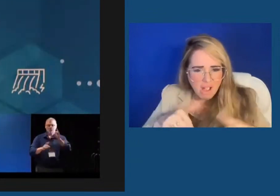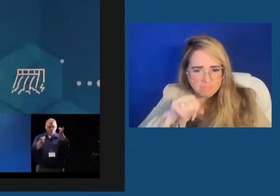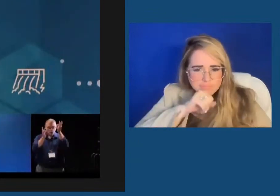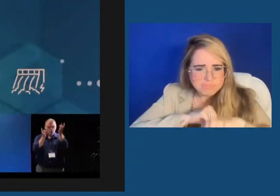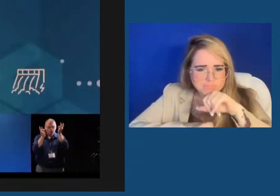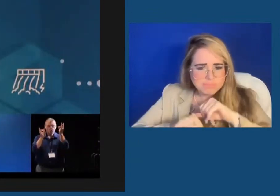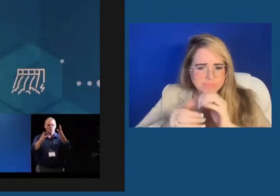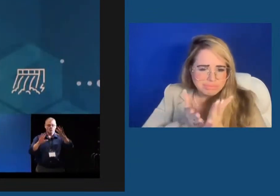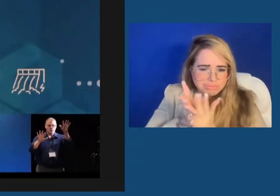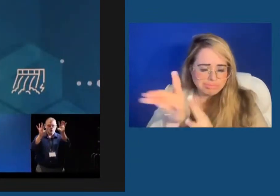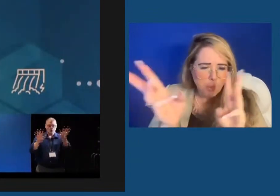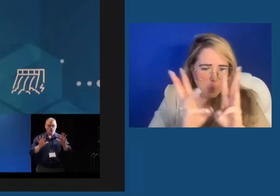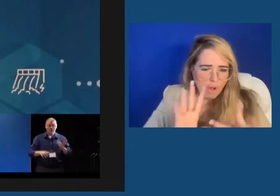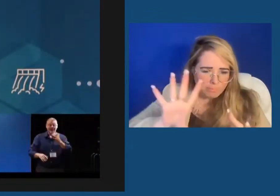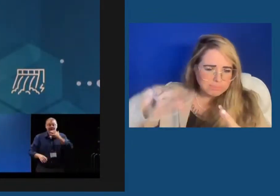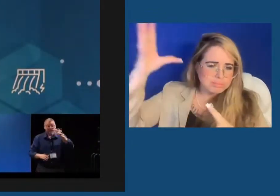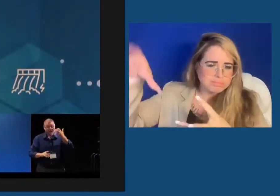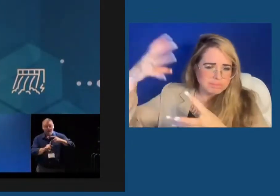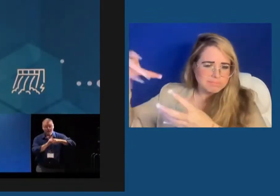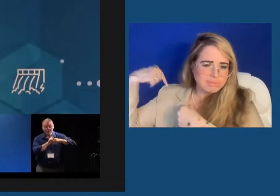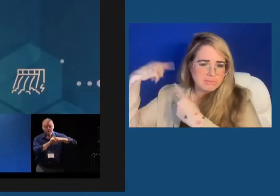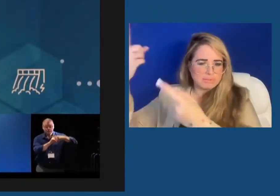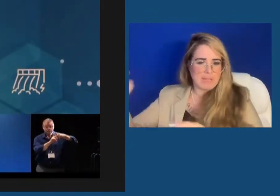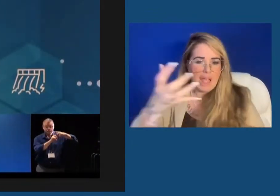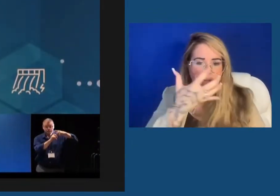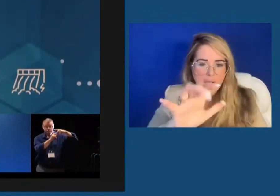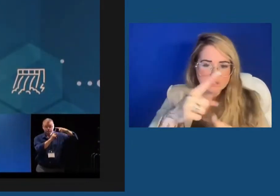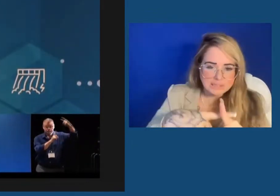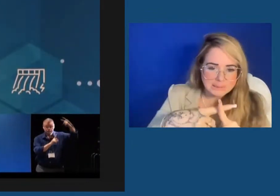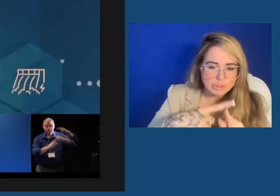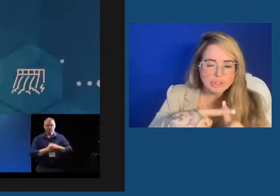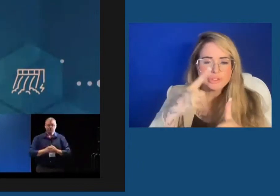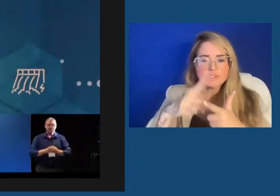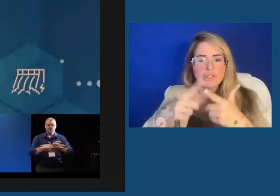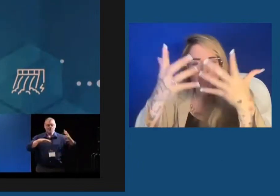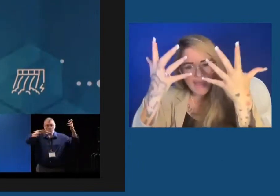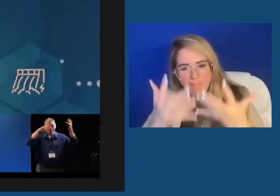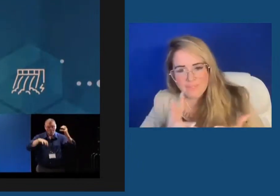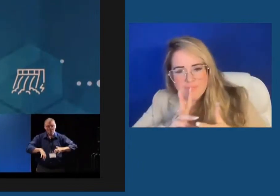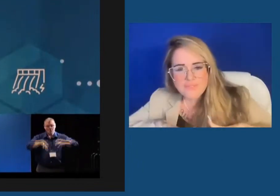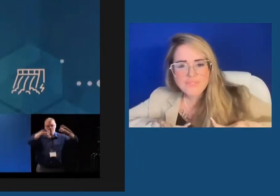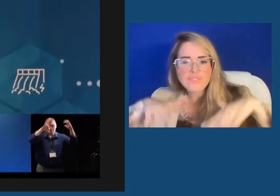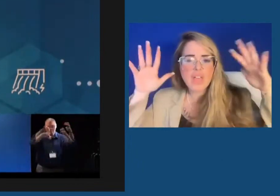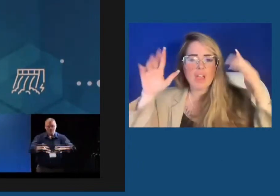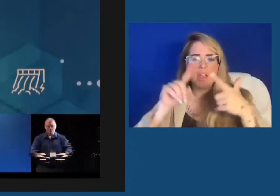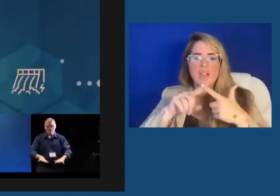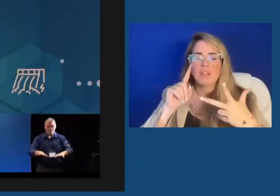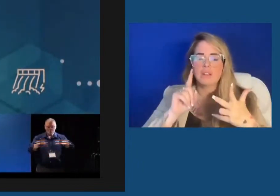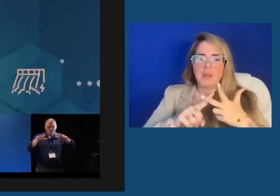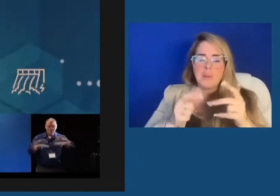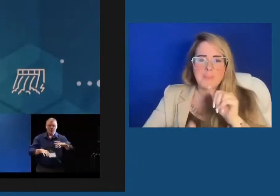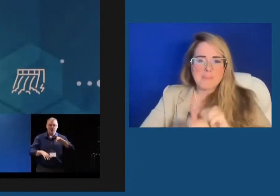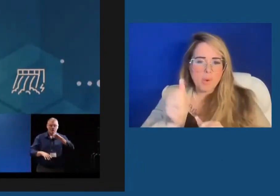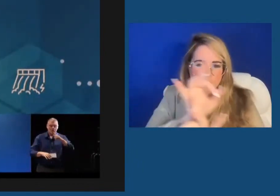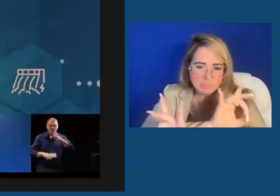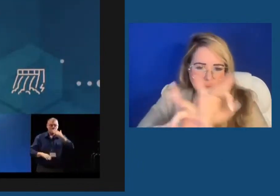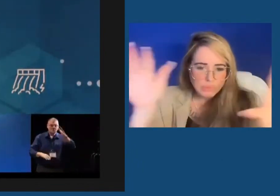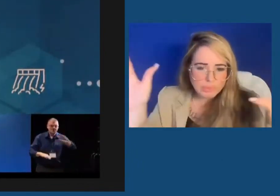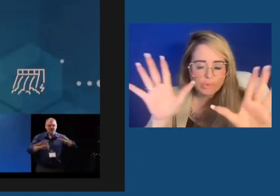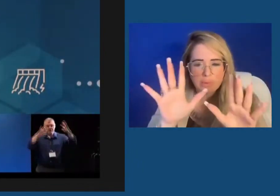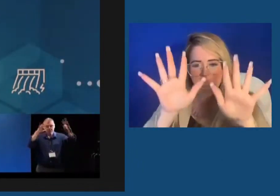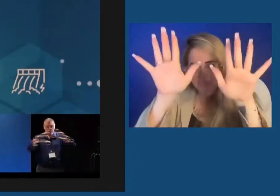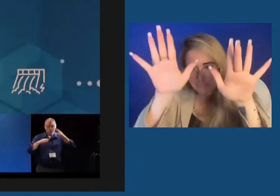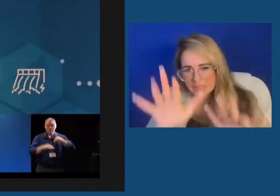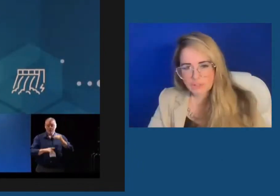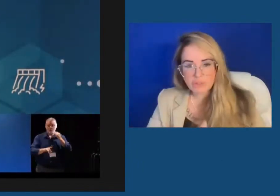in our history, the hottest temperatures, the heaviest flooding, the most brutal, deadly blizzards, my